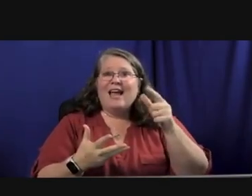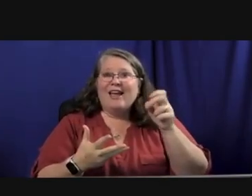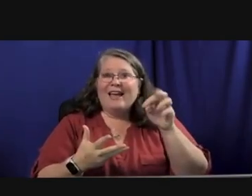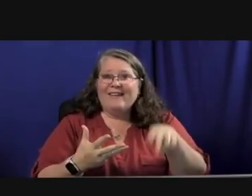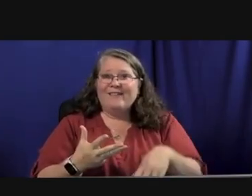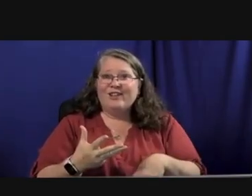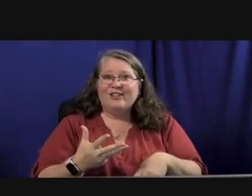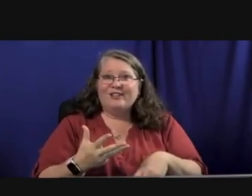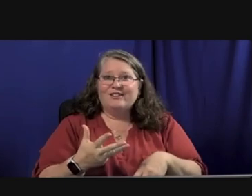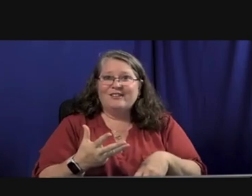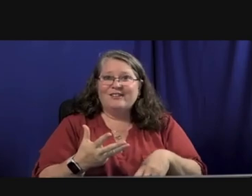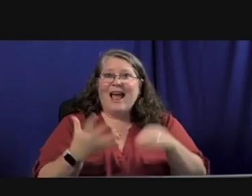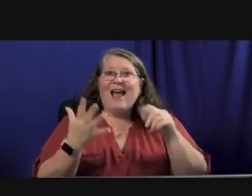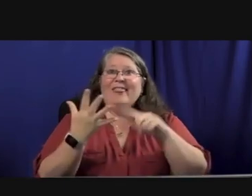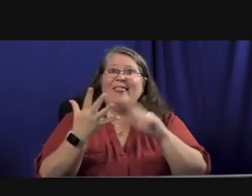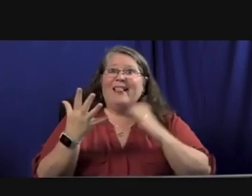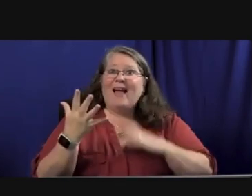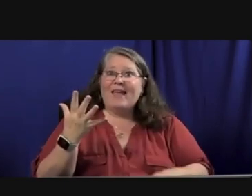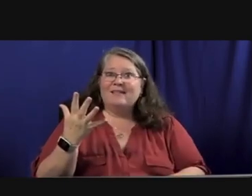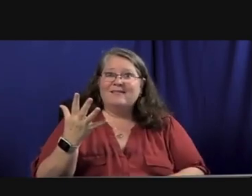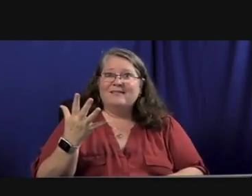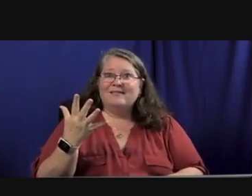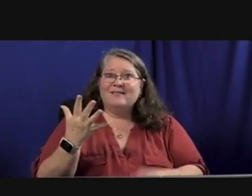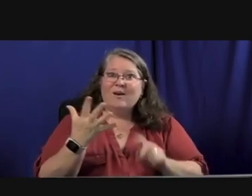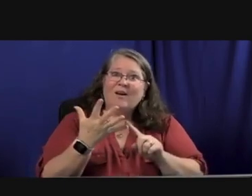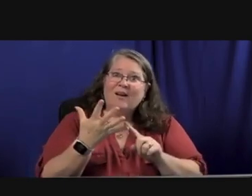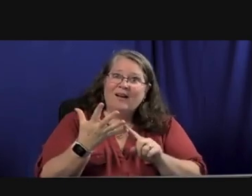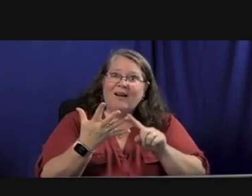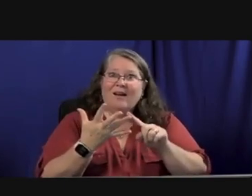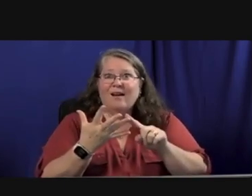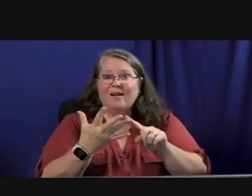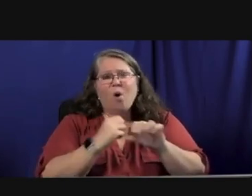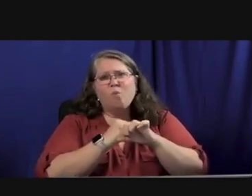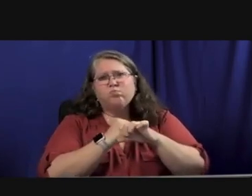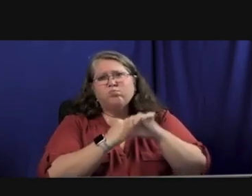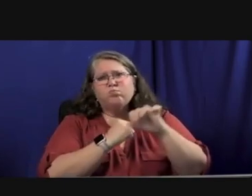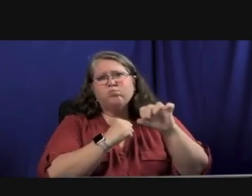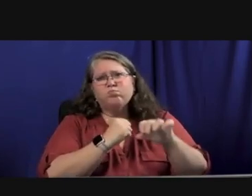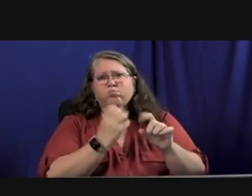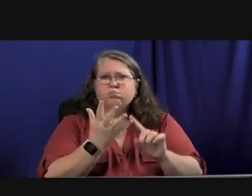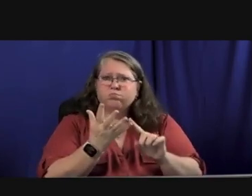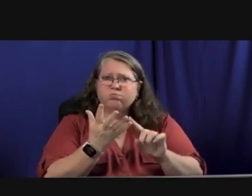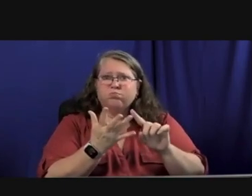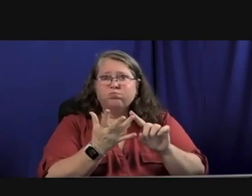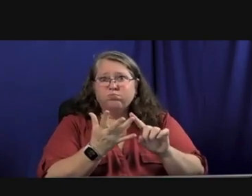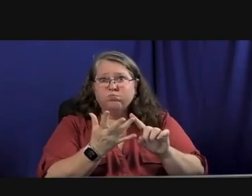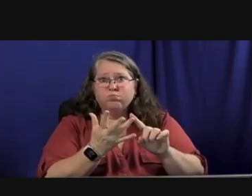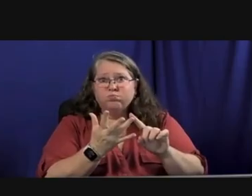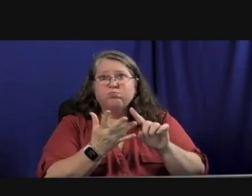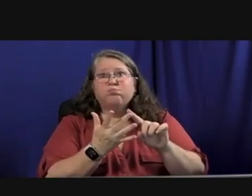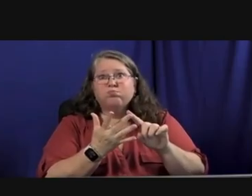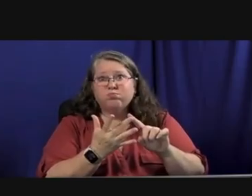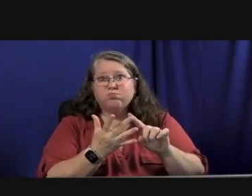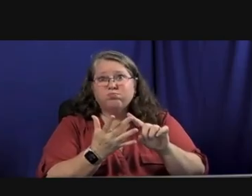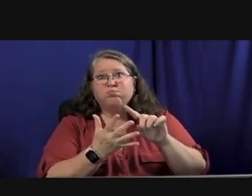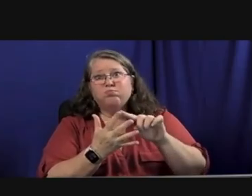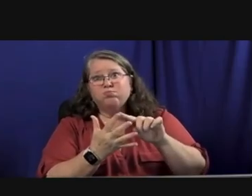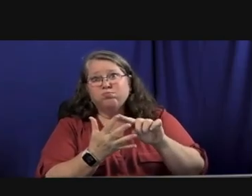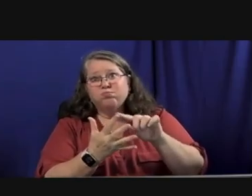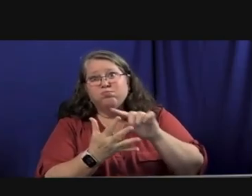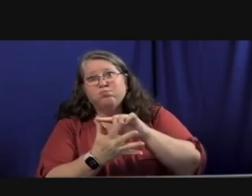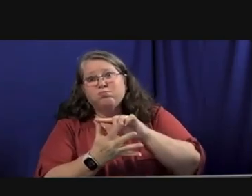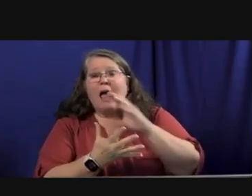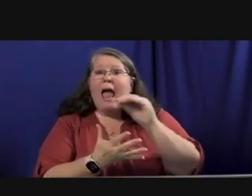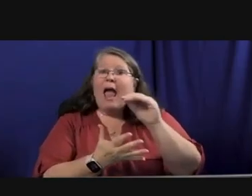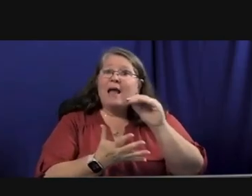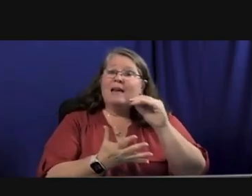deaf interpreter and a caregiver, and then you have the consumer. That is a five-way